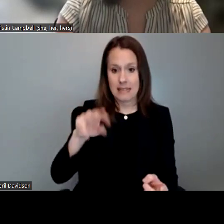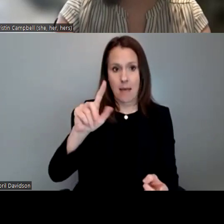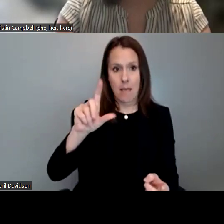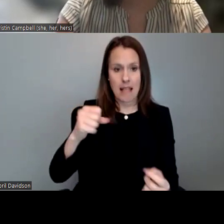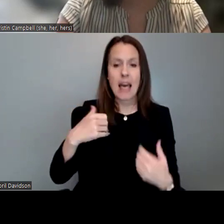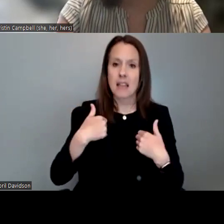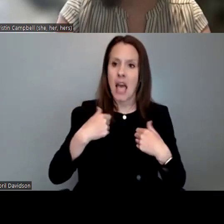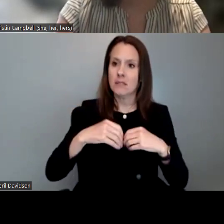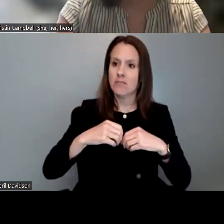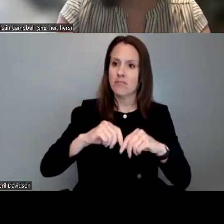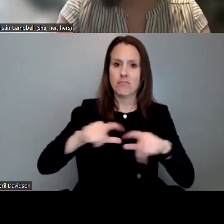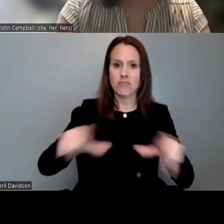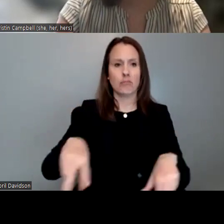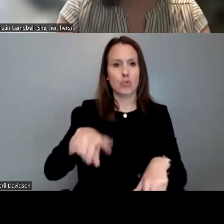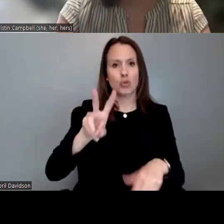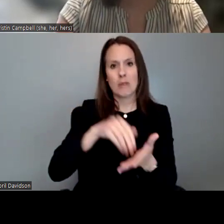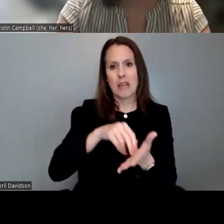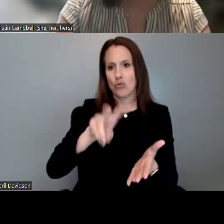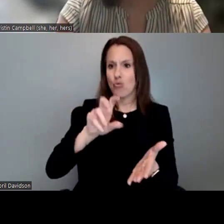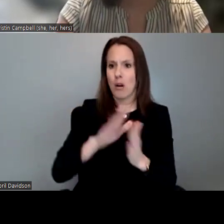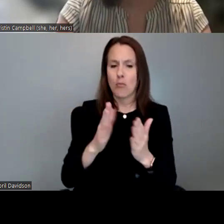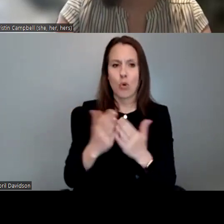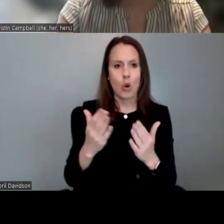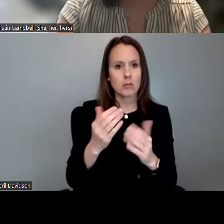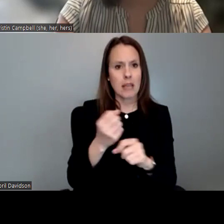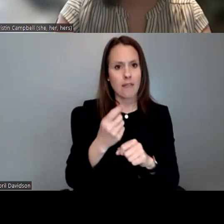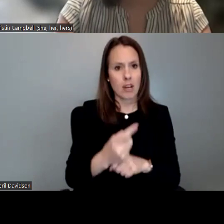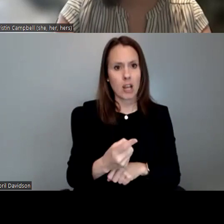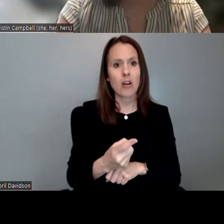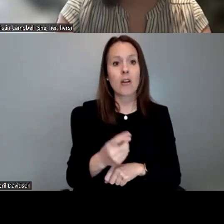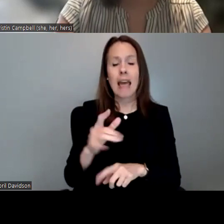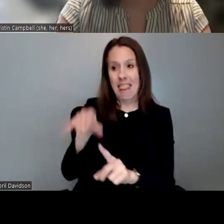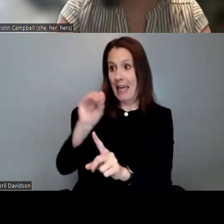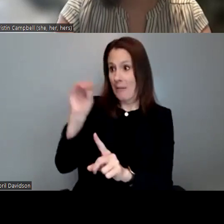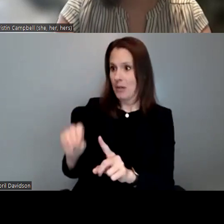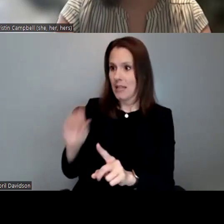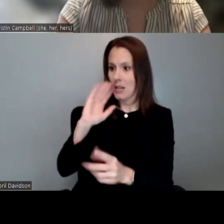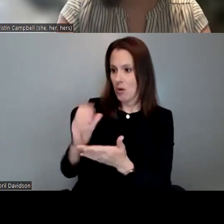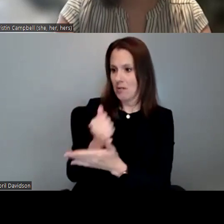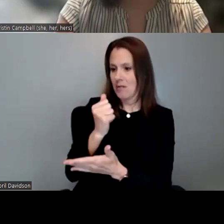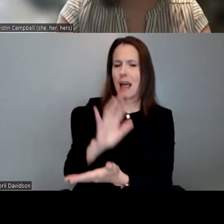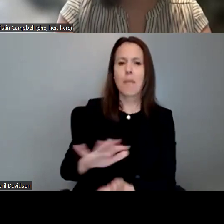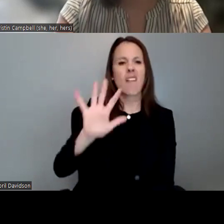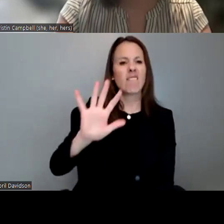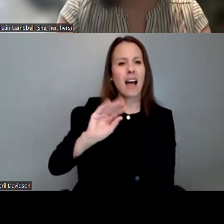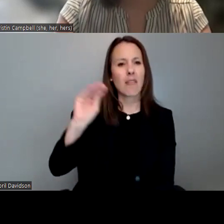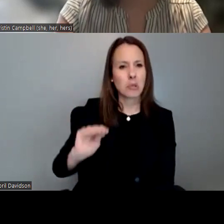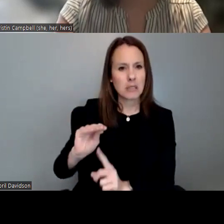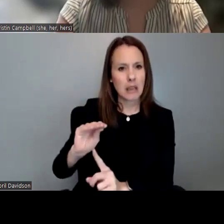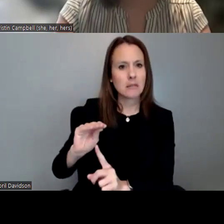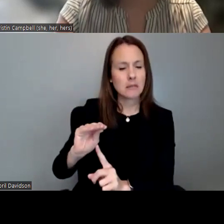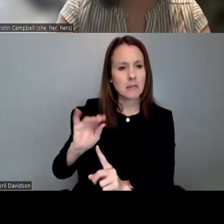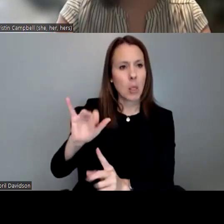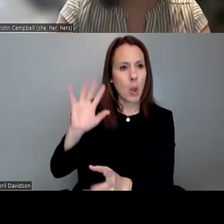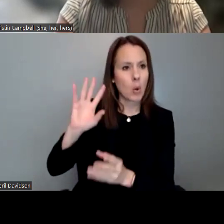and they give you a percentage that at the time was approximately 5% of the